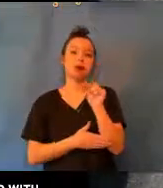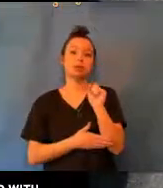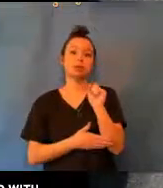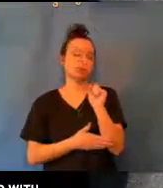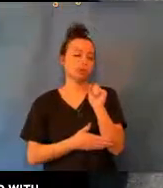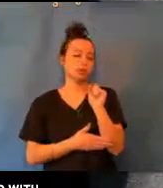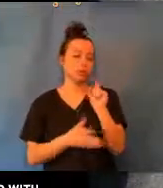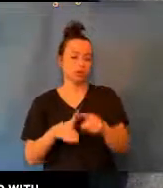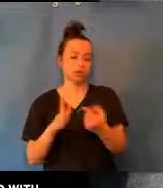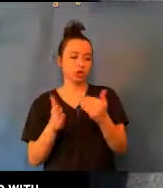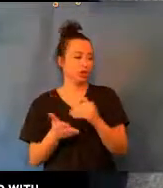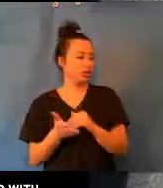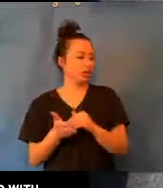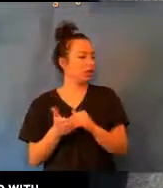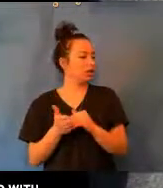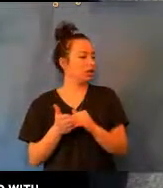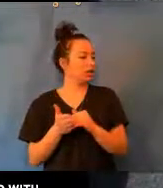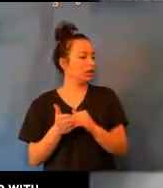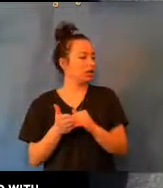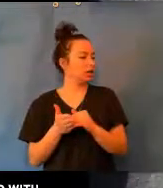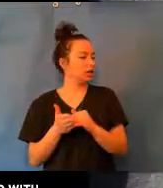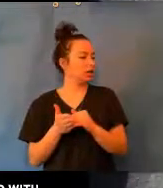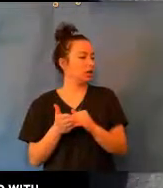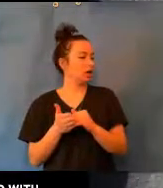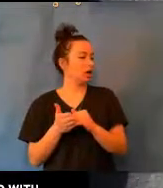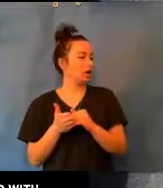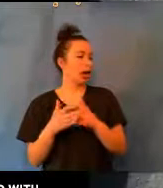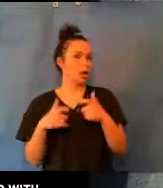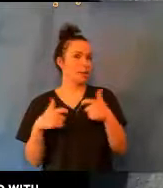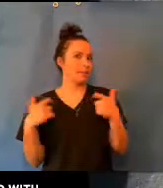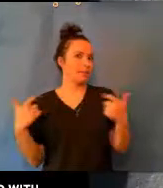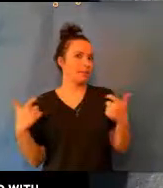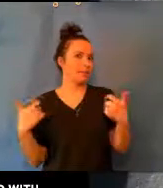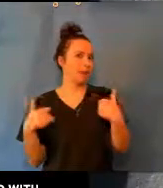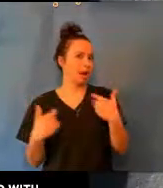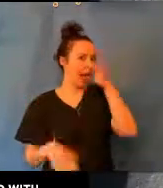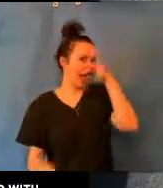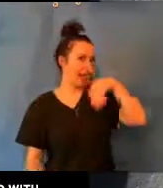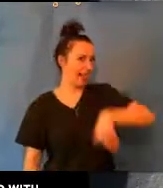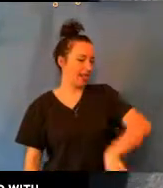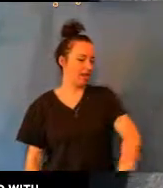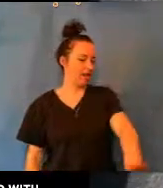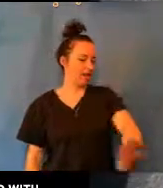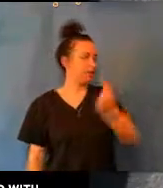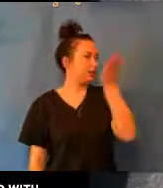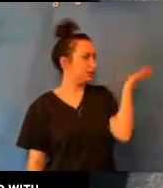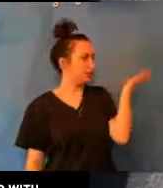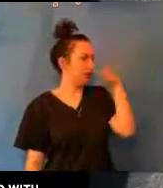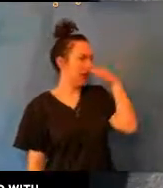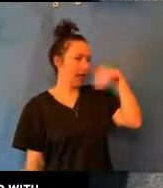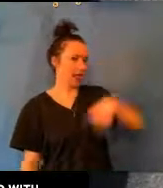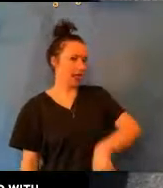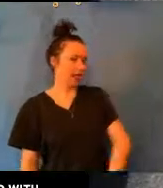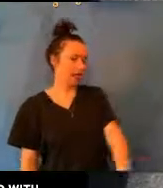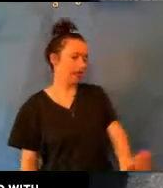Put them all back where they go. All right, we're getting some bigger animals. Now we have an elephant.